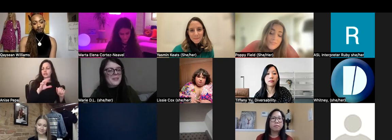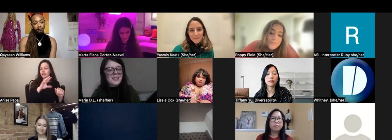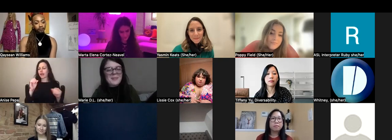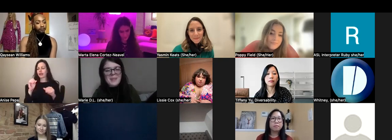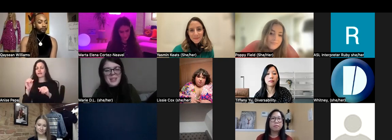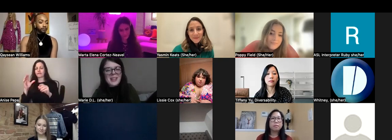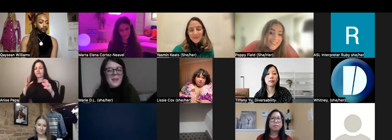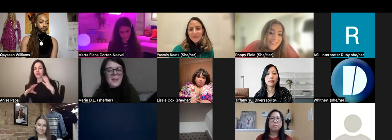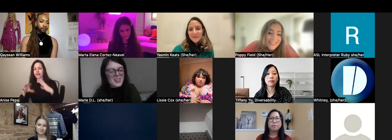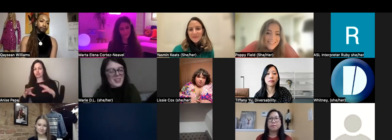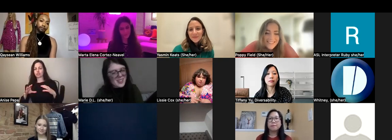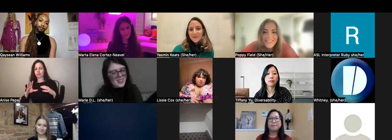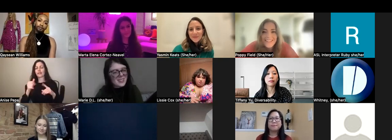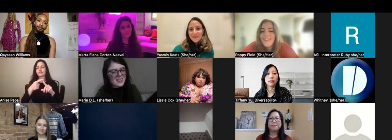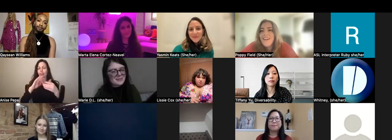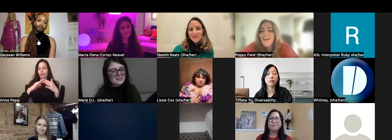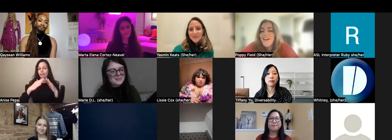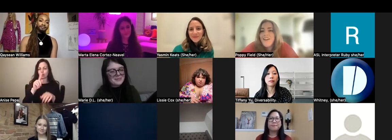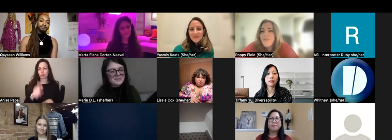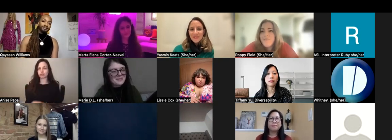our community questions.